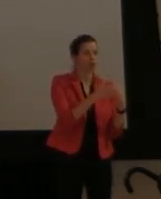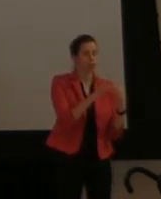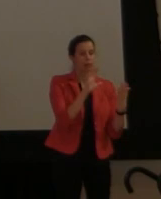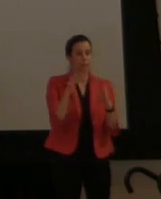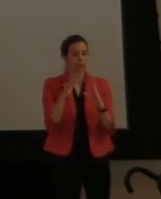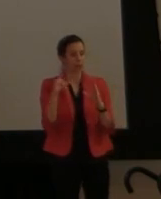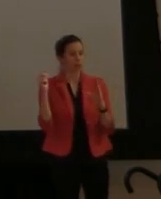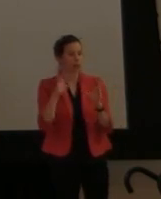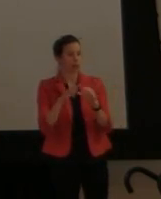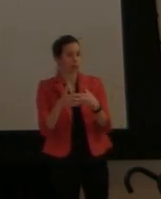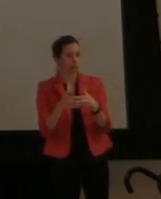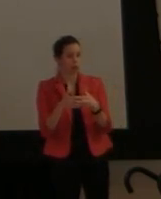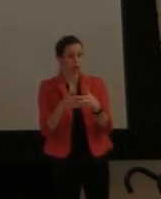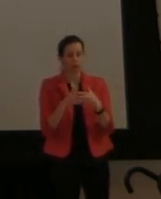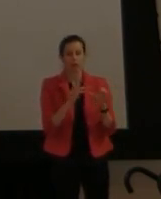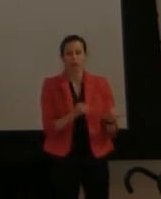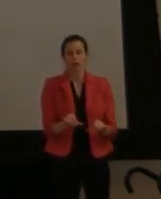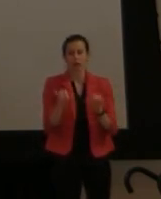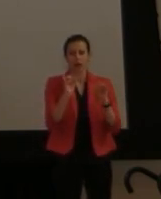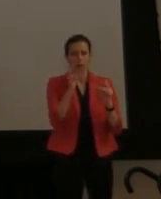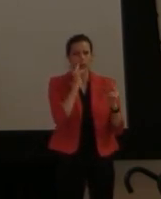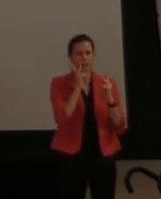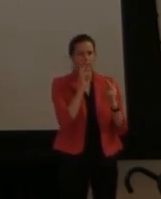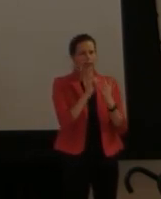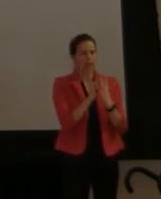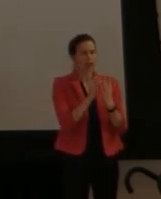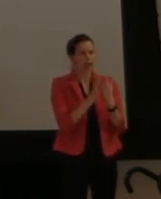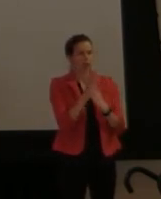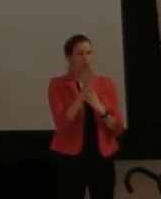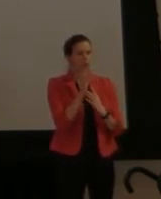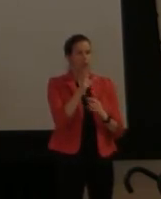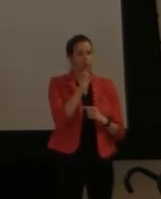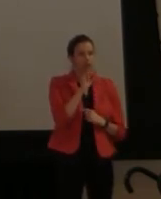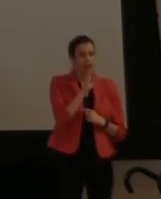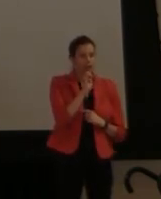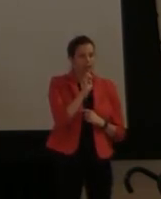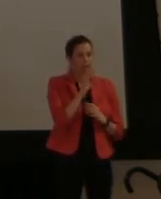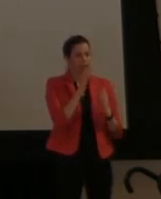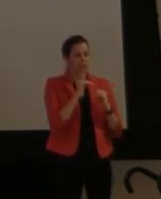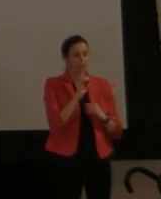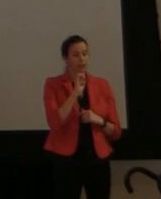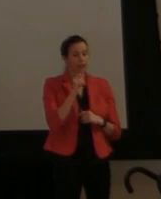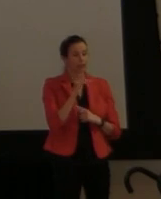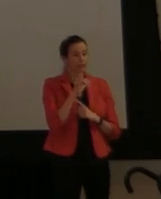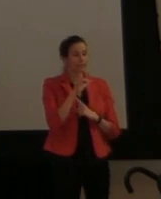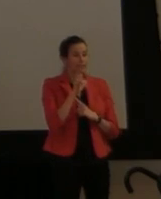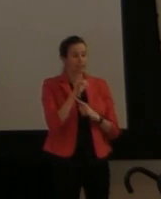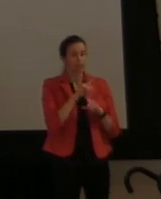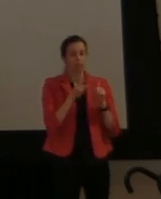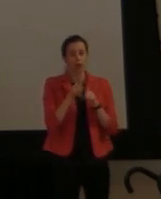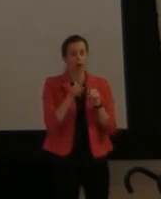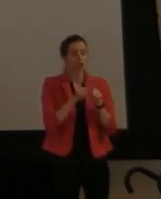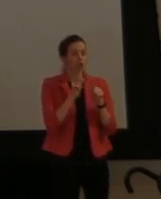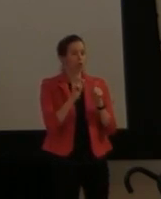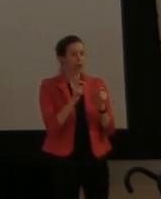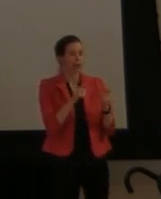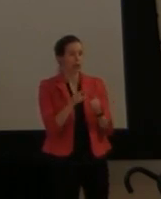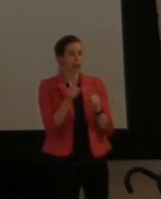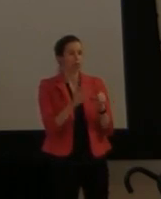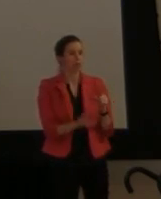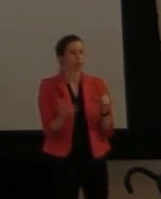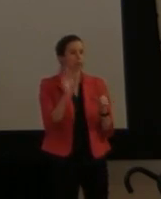another. And we commonly view these through the lens of race and ethnicity, but they can also occur across